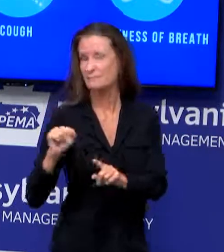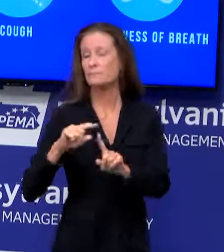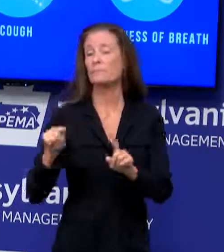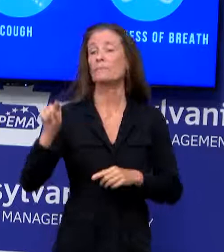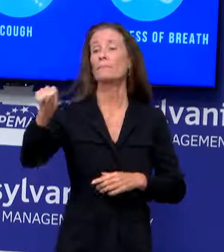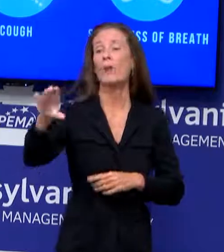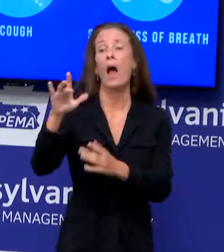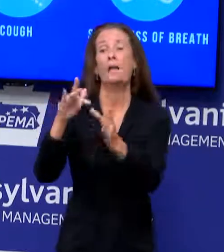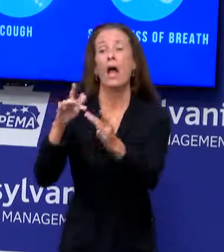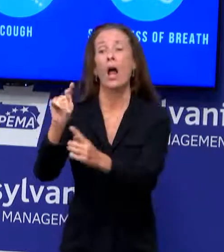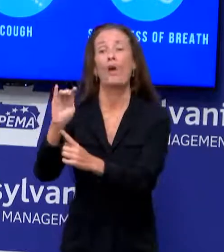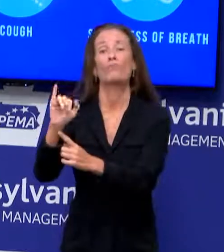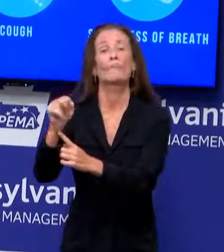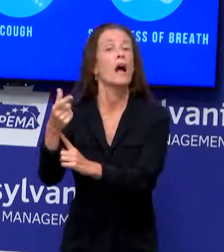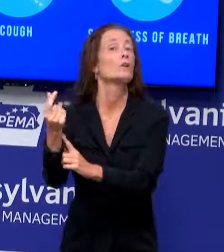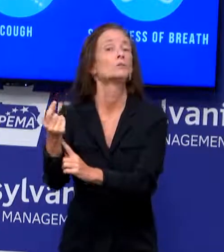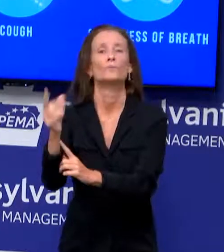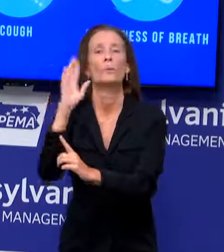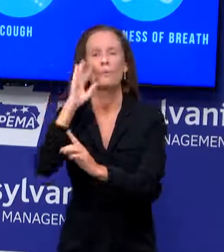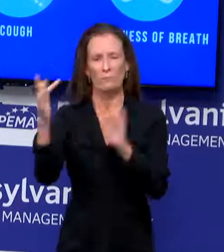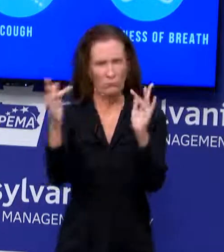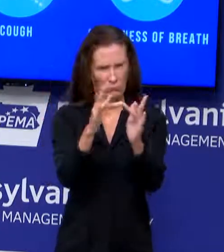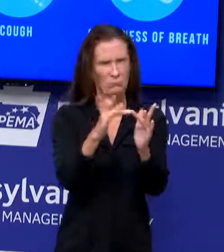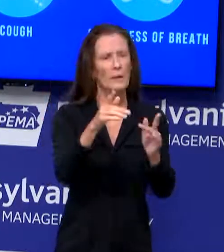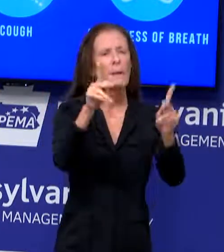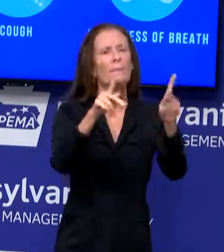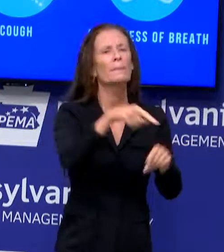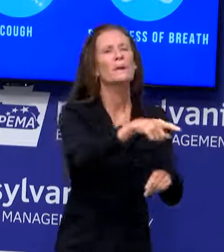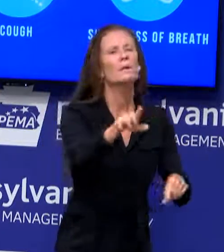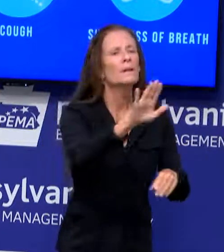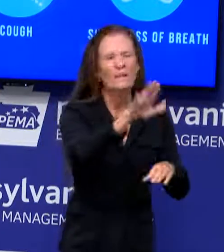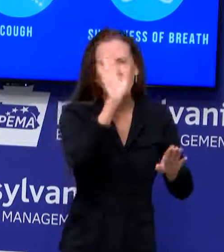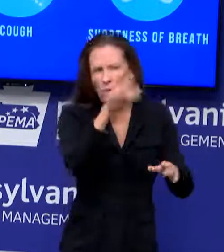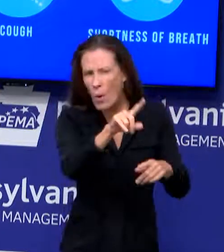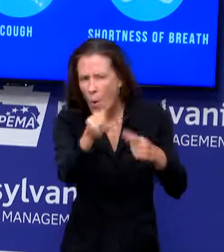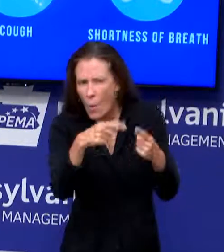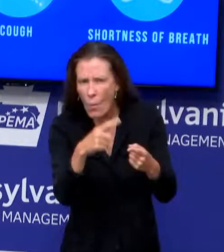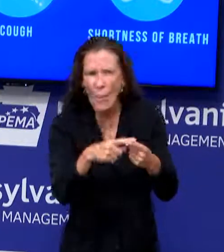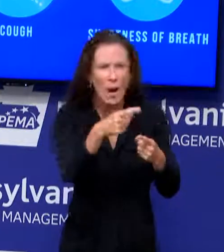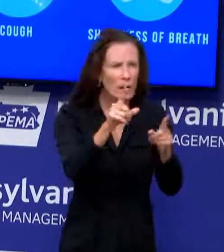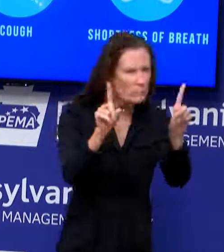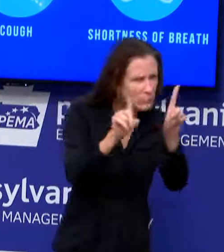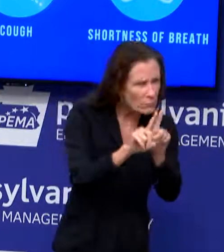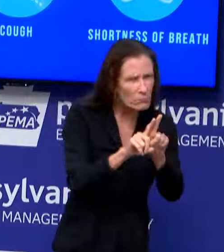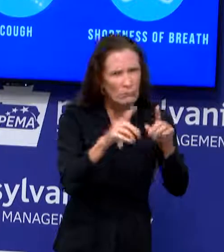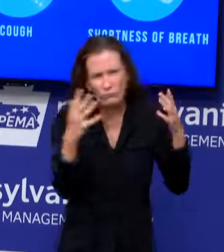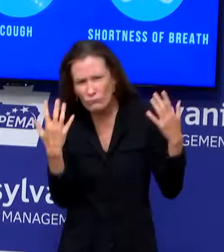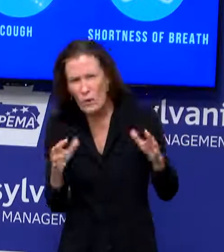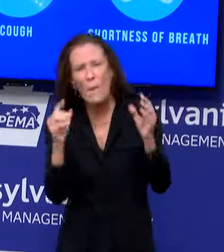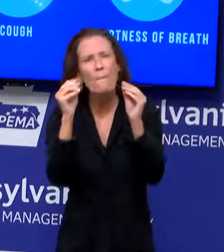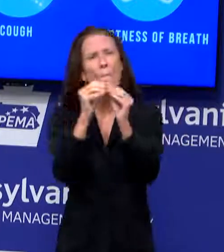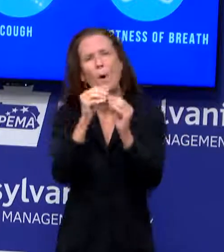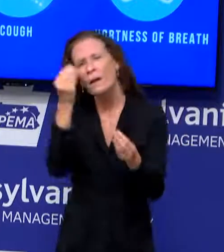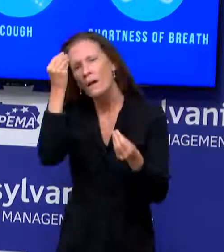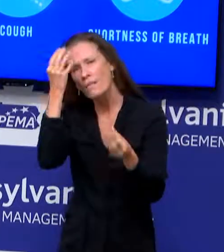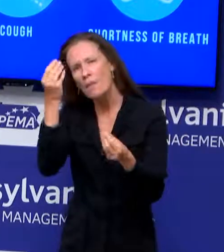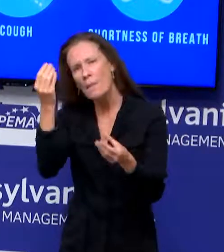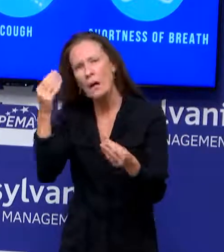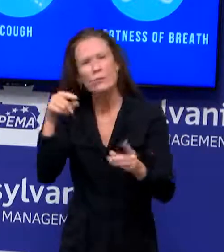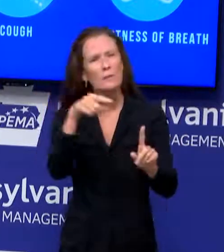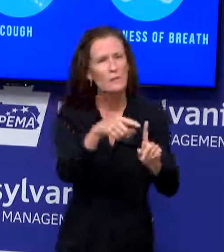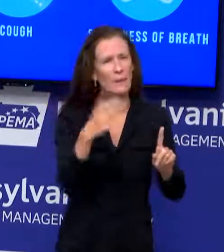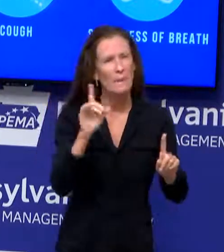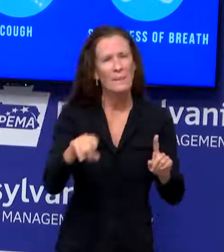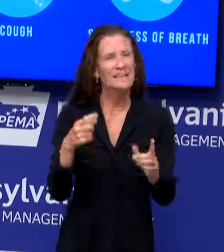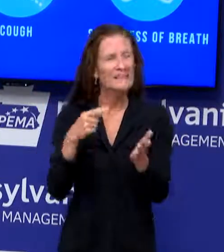may have come in contact with while they were infectious. Sometimes it is difficult to recount every step in